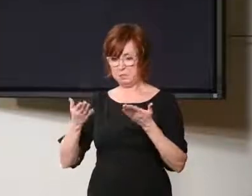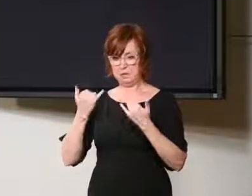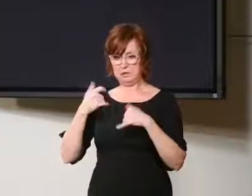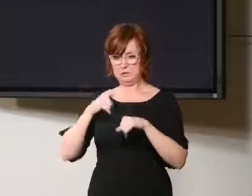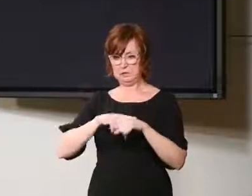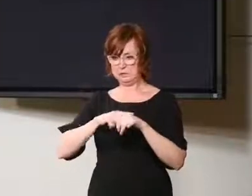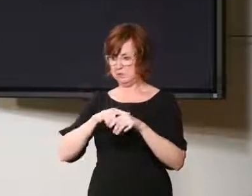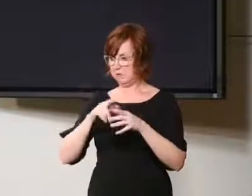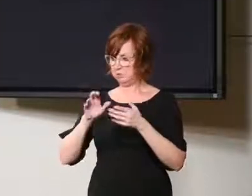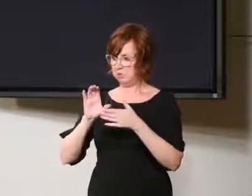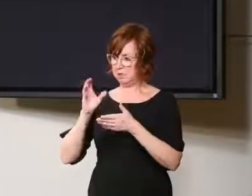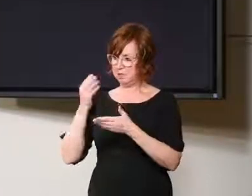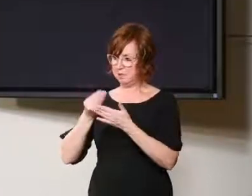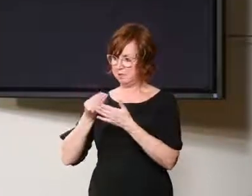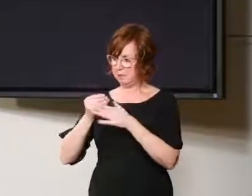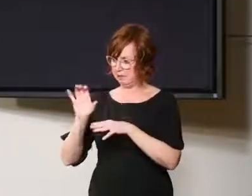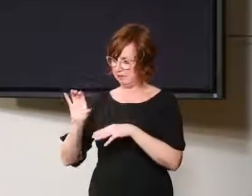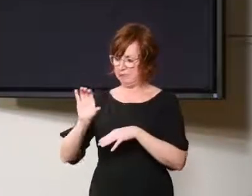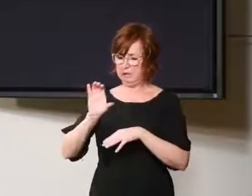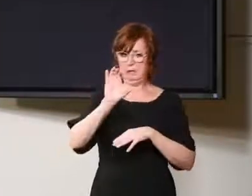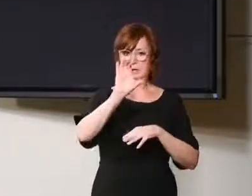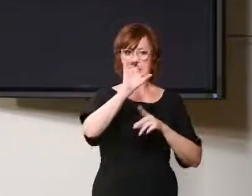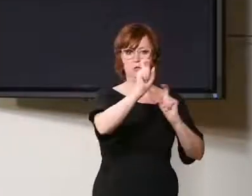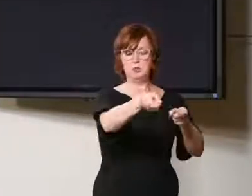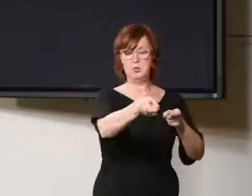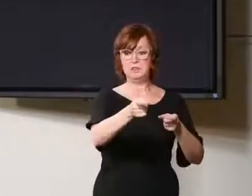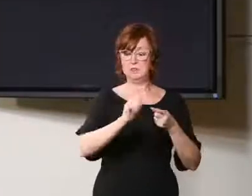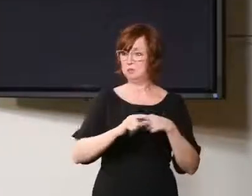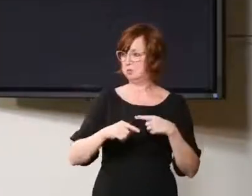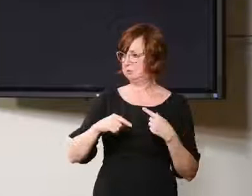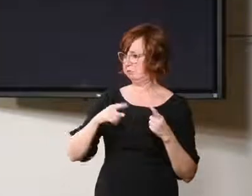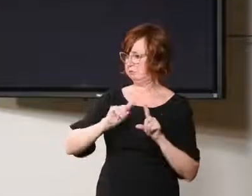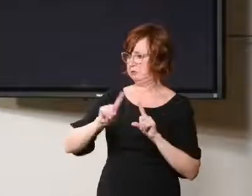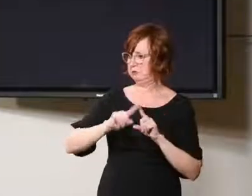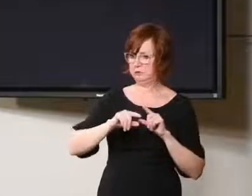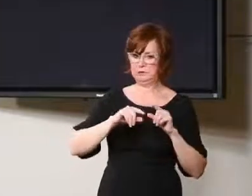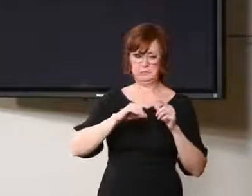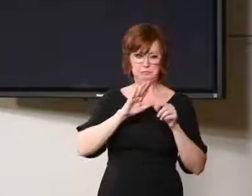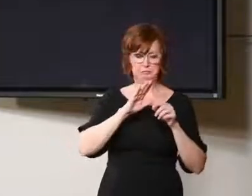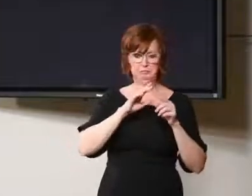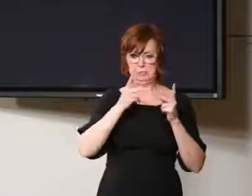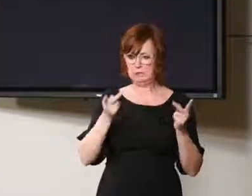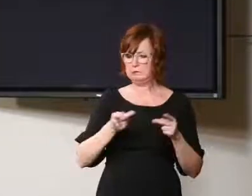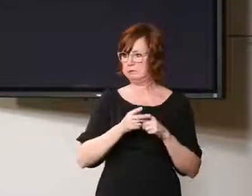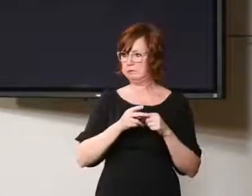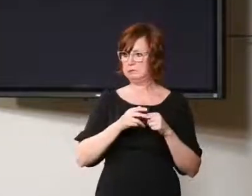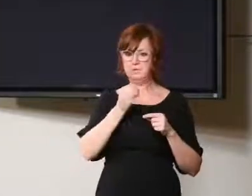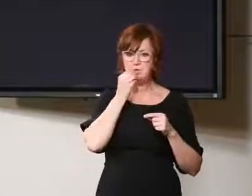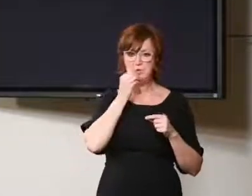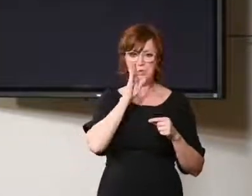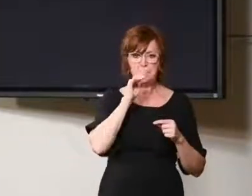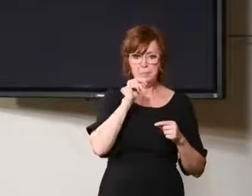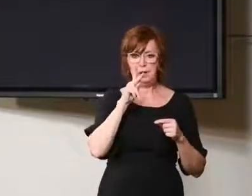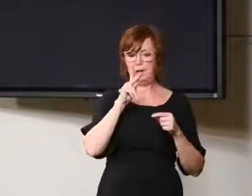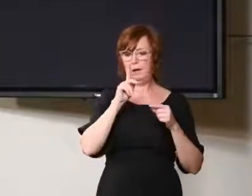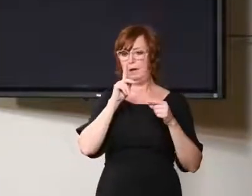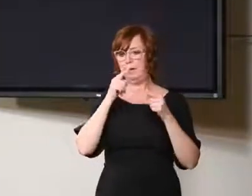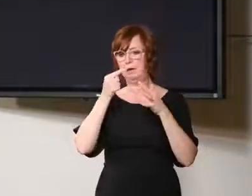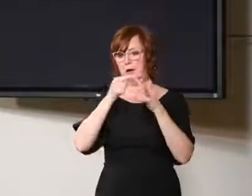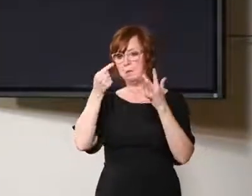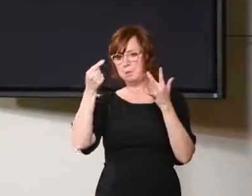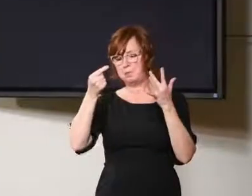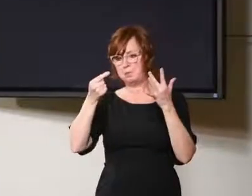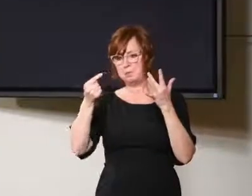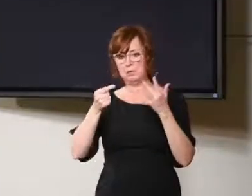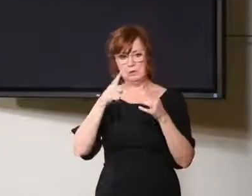like food banks, et cetera, that are really under stress right now themselves because of the economic situations and the